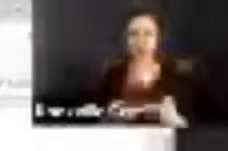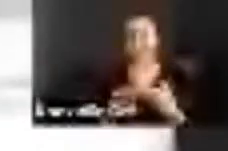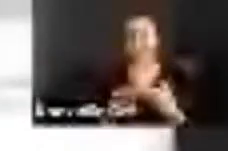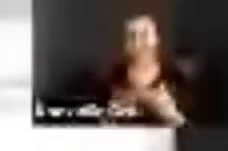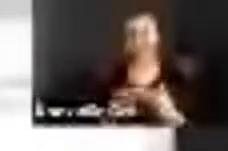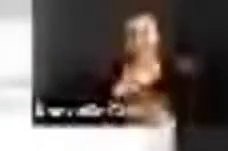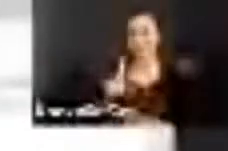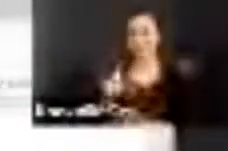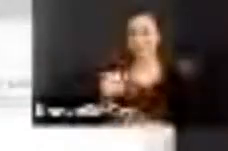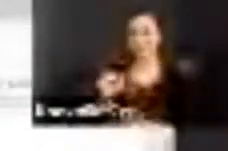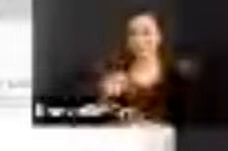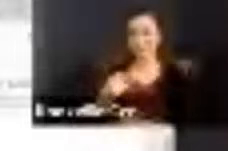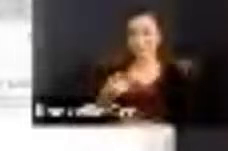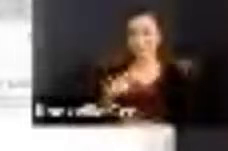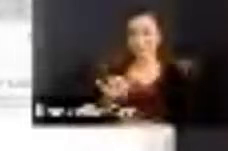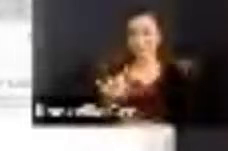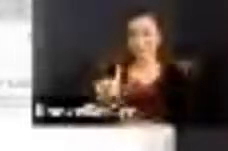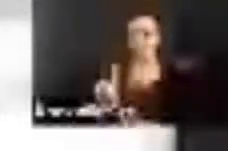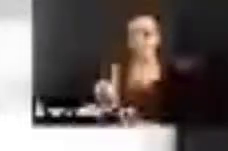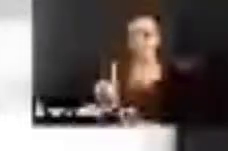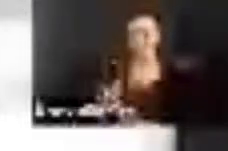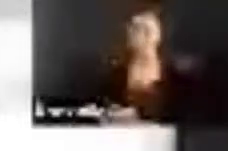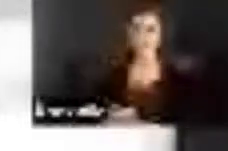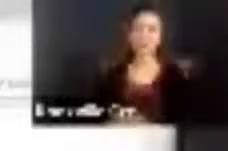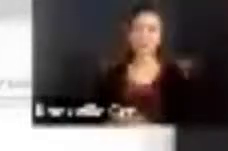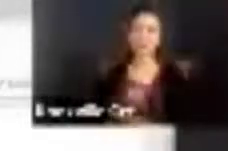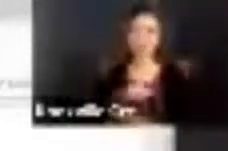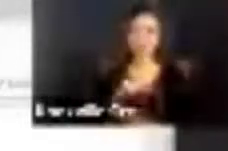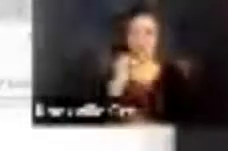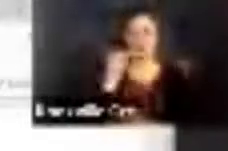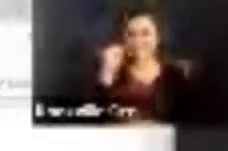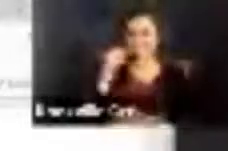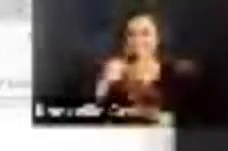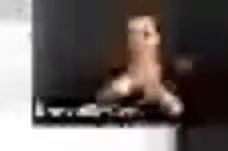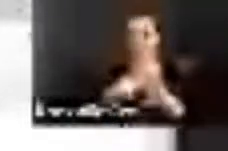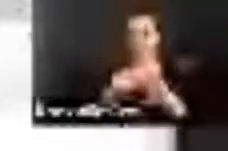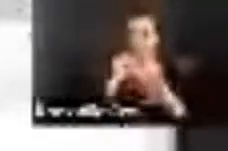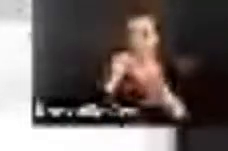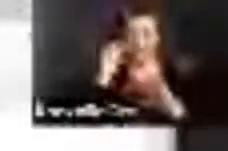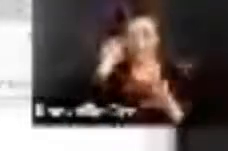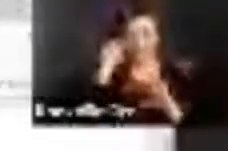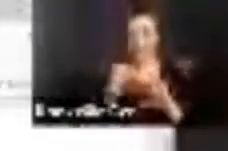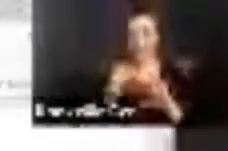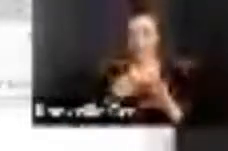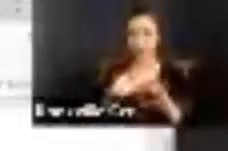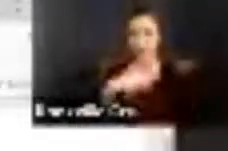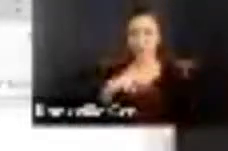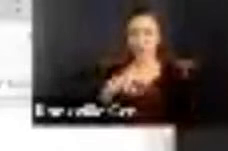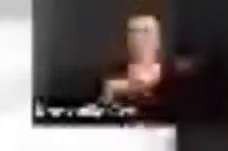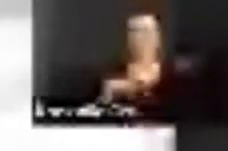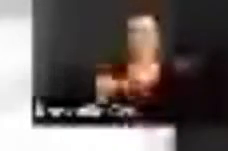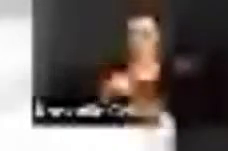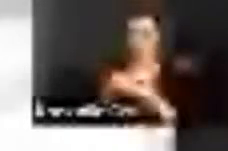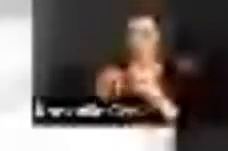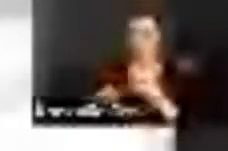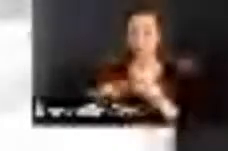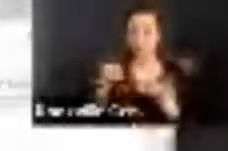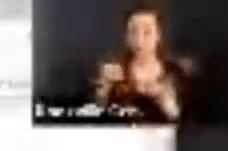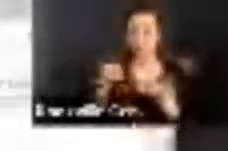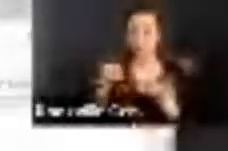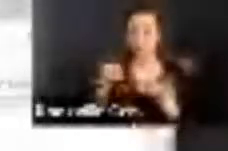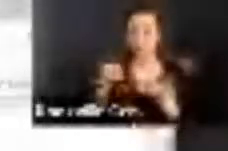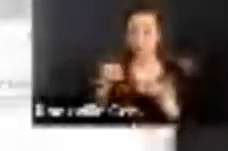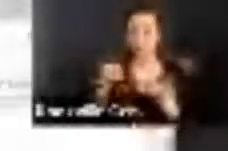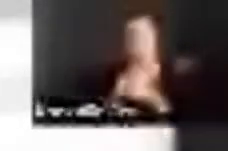dashboard, and this is yesterday's. And so we have 33 students who are active